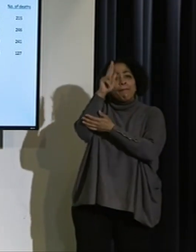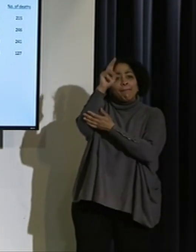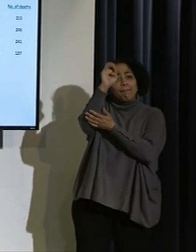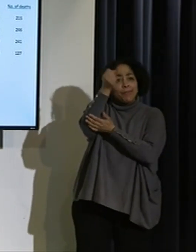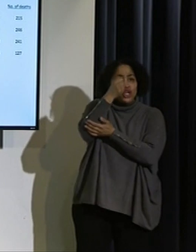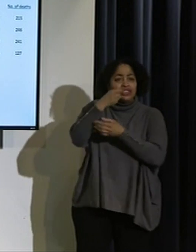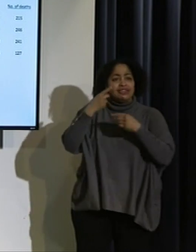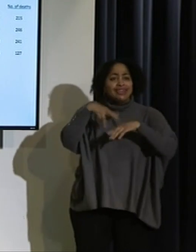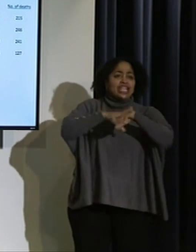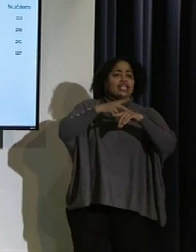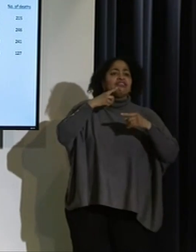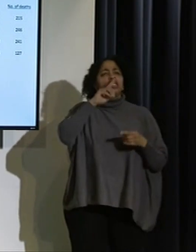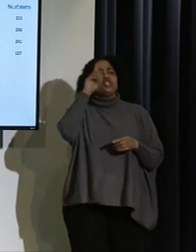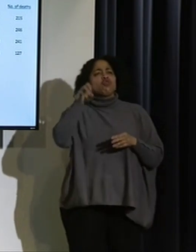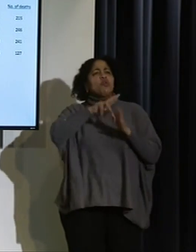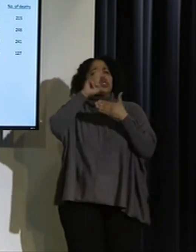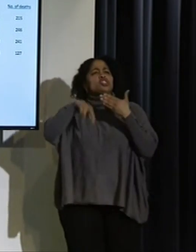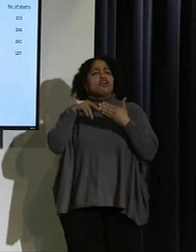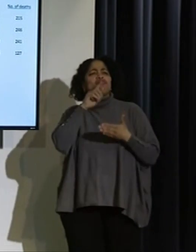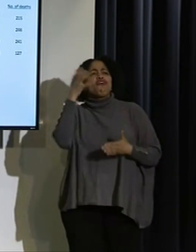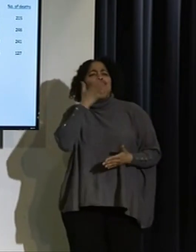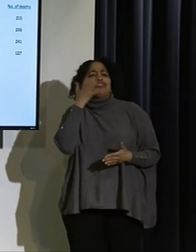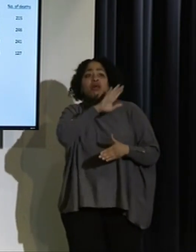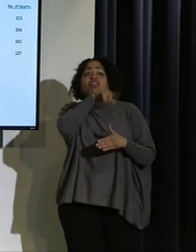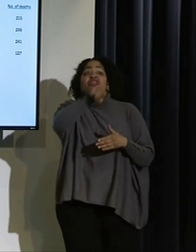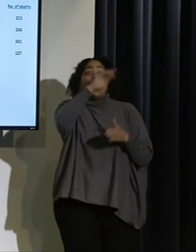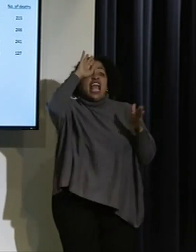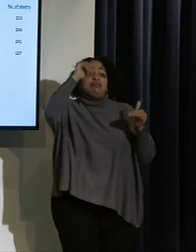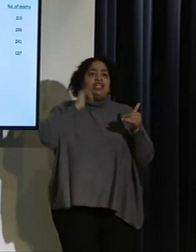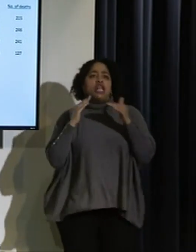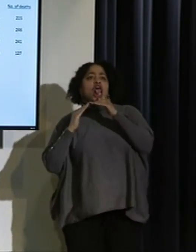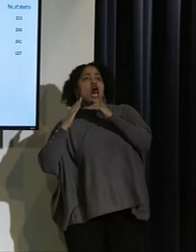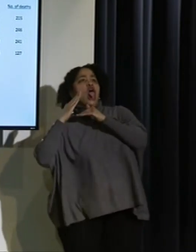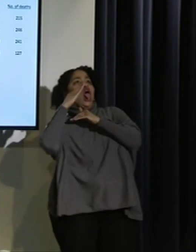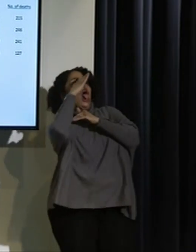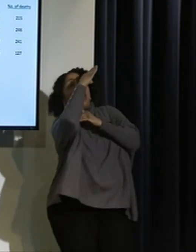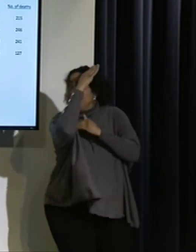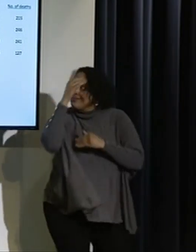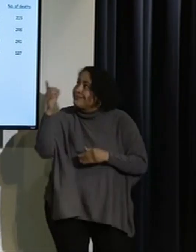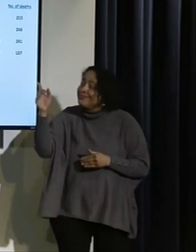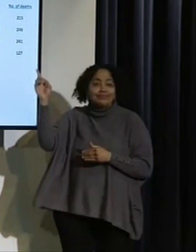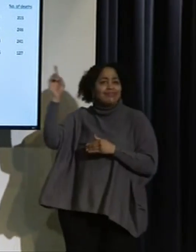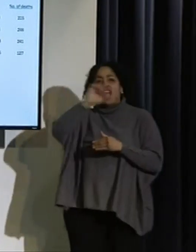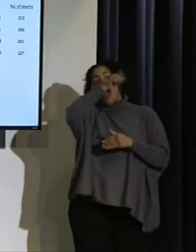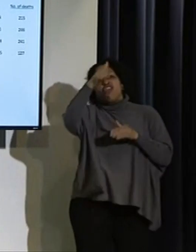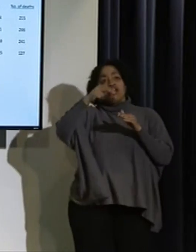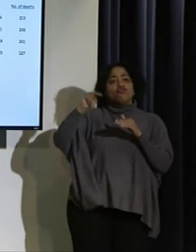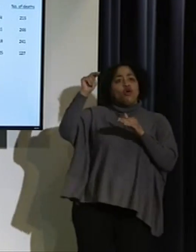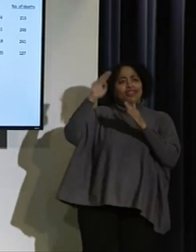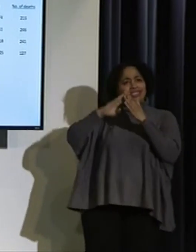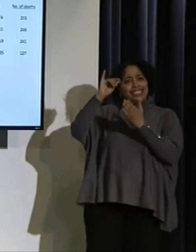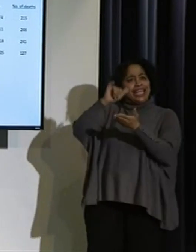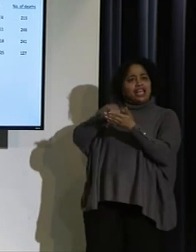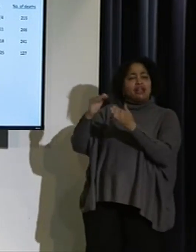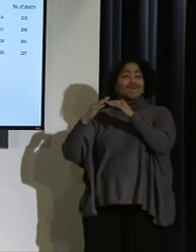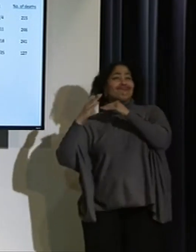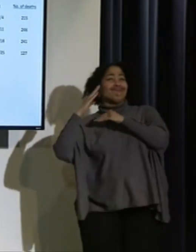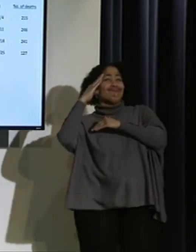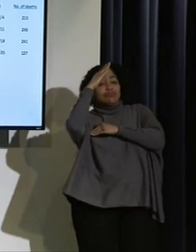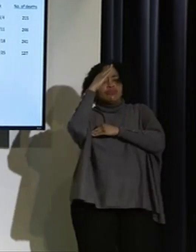said Detroit's results were remarkable. They all expected us to go like that, which is pretty much what all the other northern cities did.